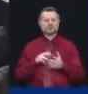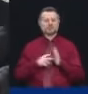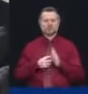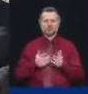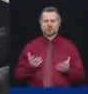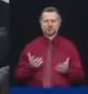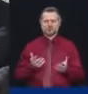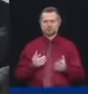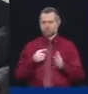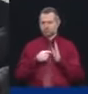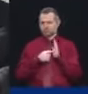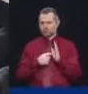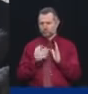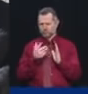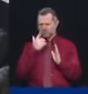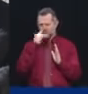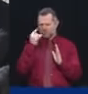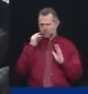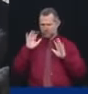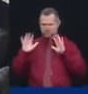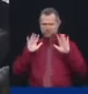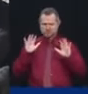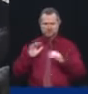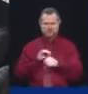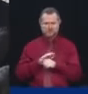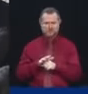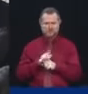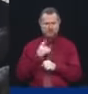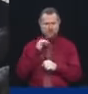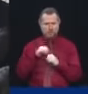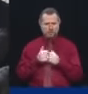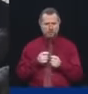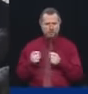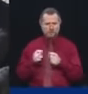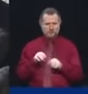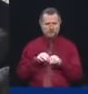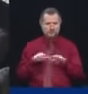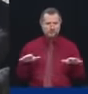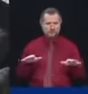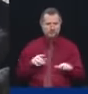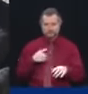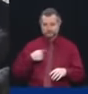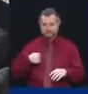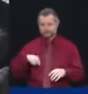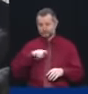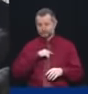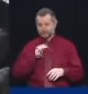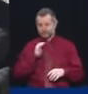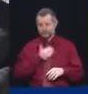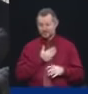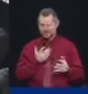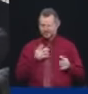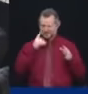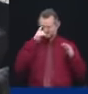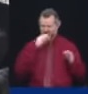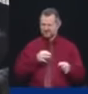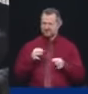of COVID. What is controlling the spread of COVID? We are, community by community. And you